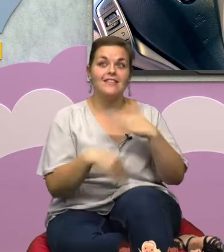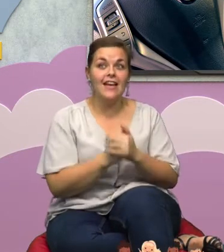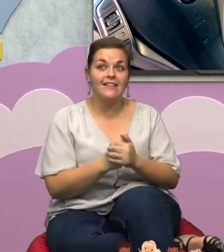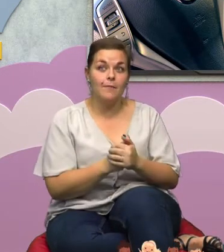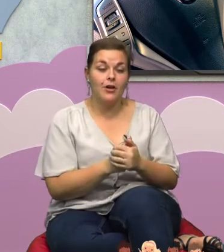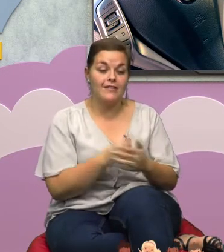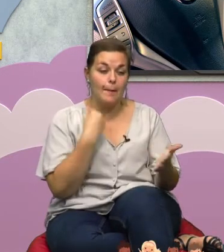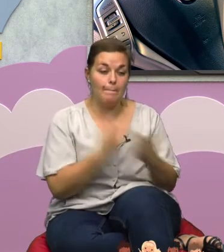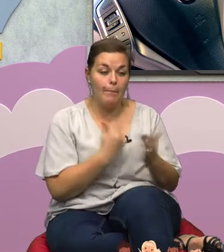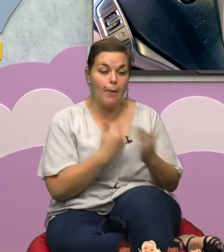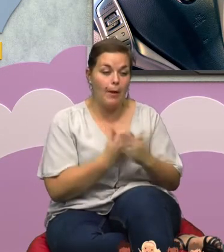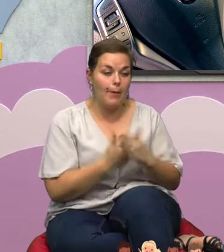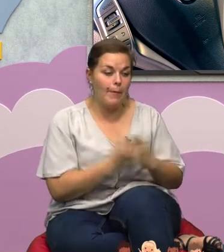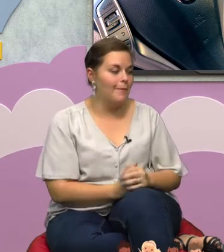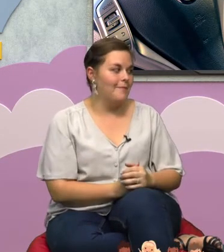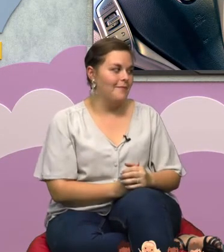And then the second time we're going to sing.